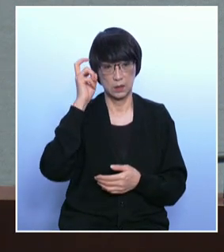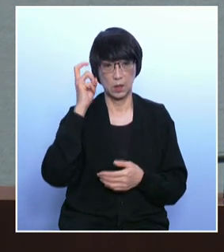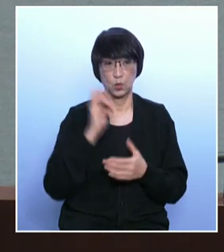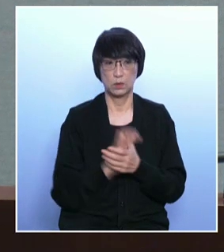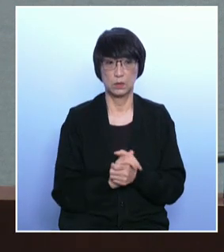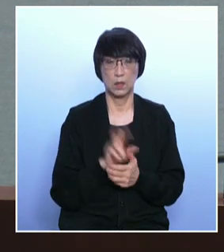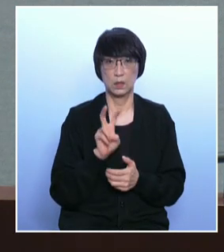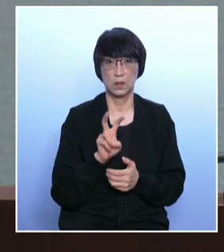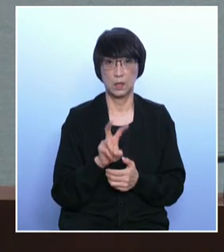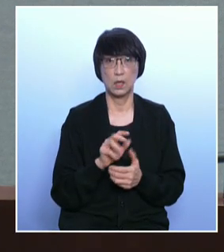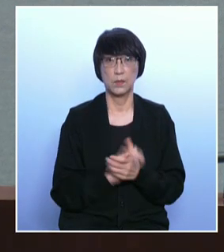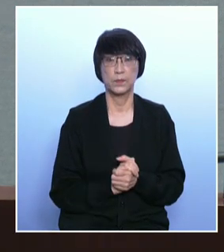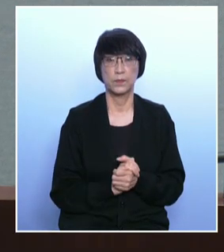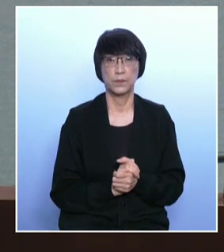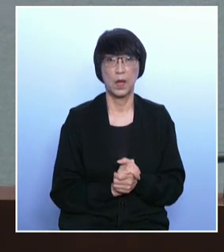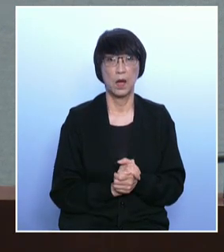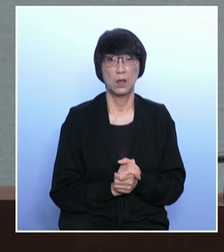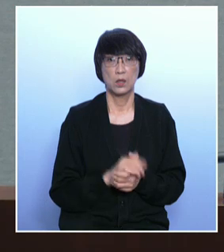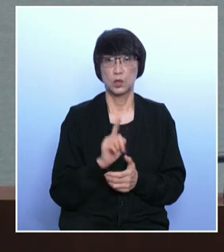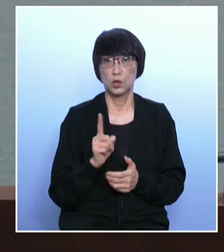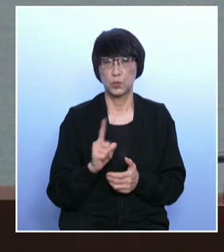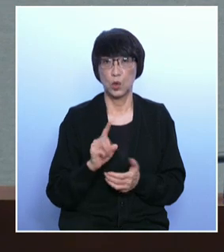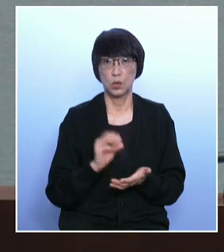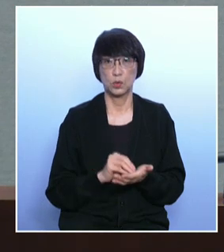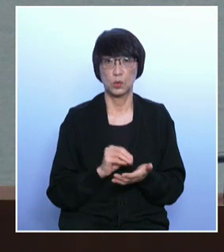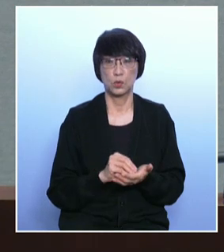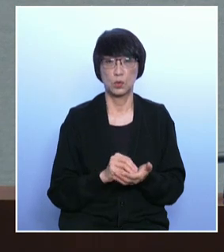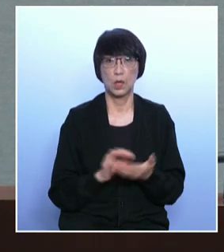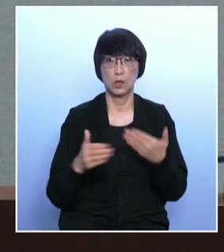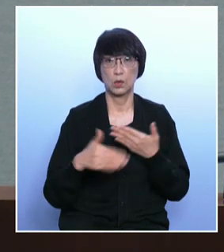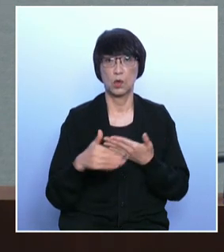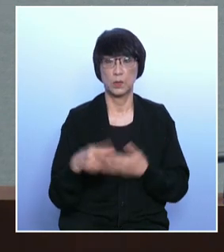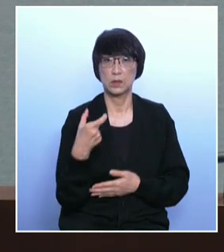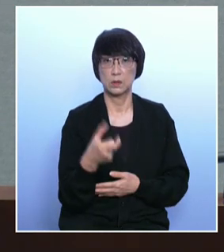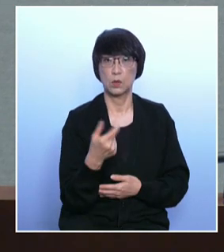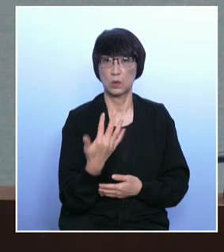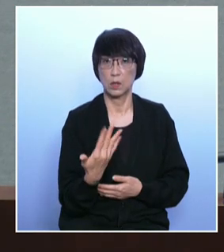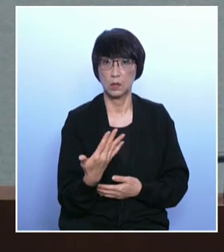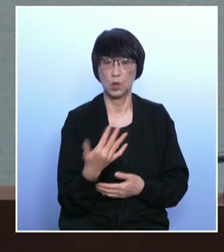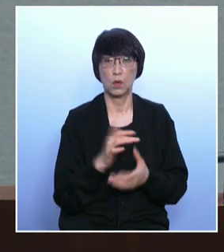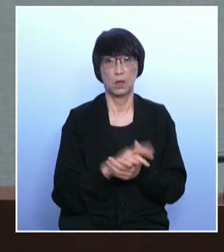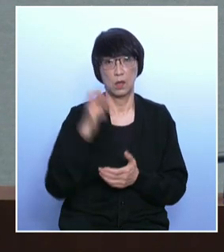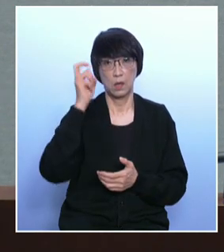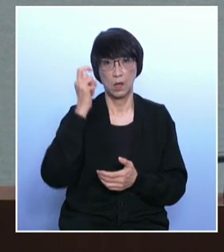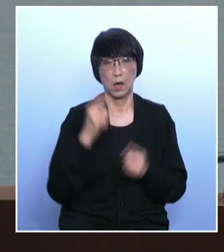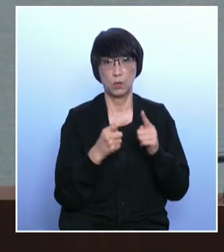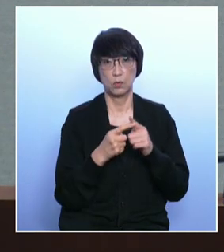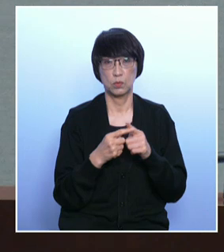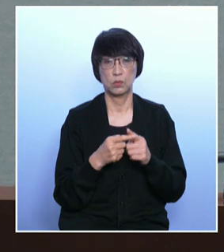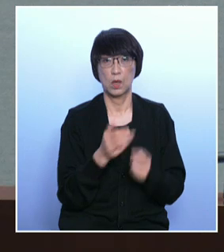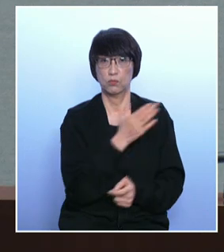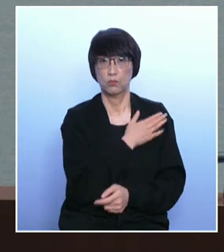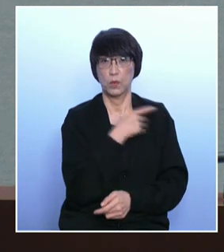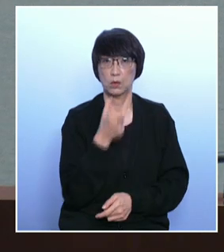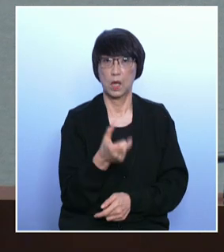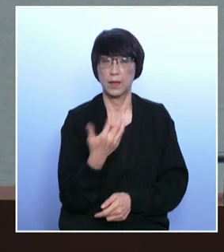the CMH. We are undertaking studies to consider the market situation as well as